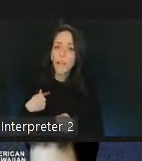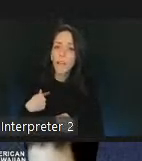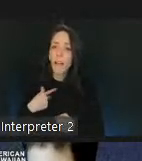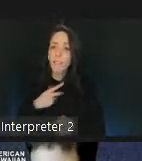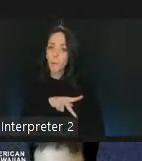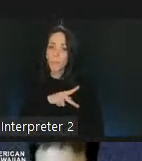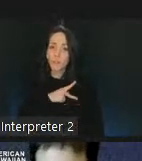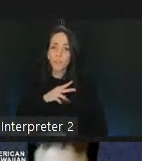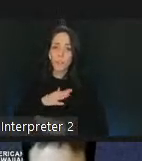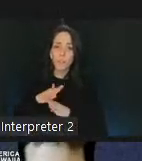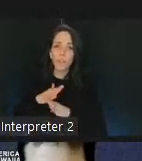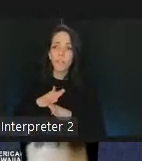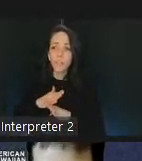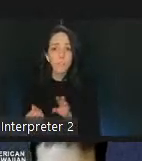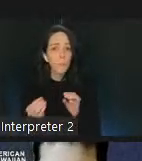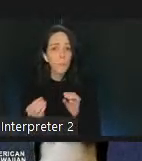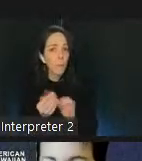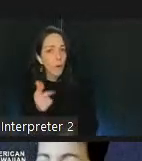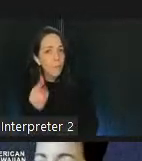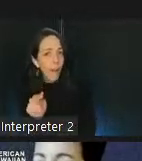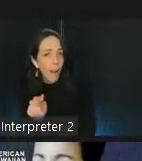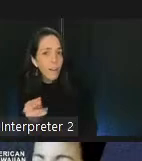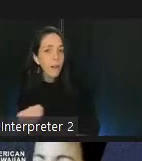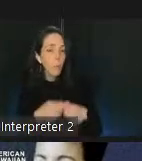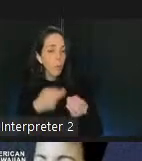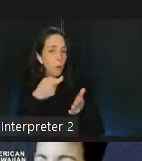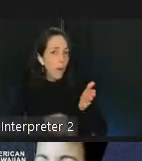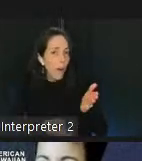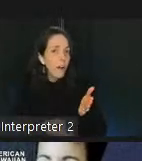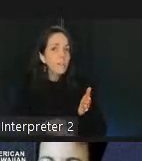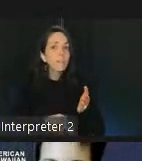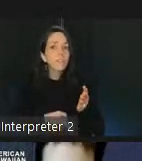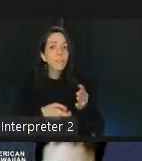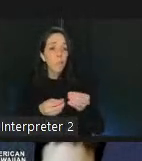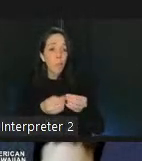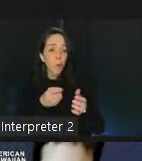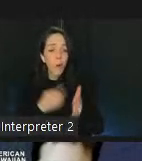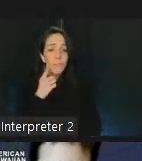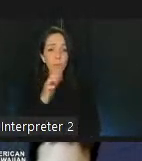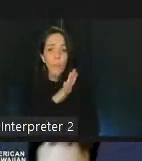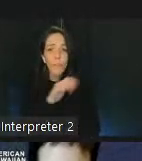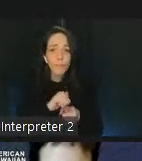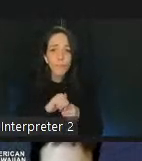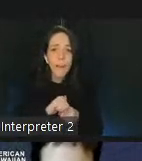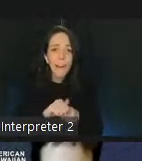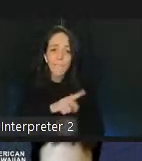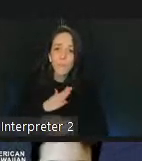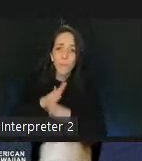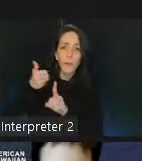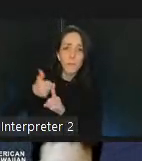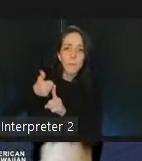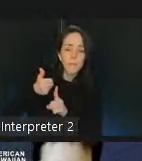So, more costs for those officers because they're going to have to protect themselves. So I'm just worried about looking at